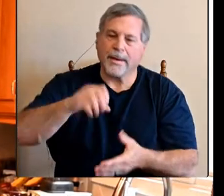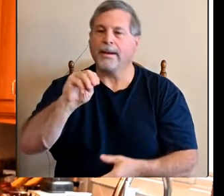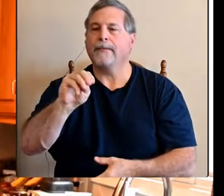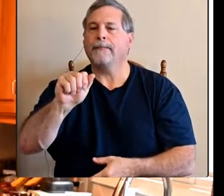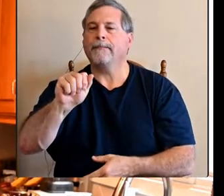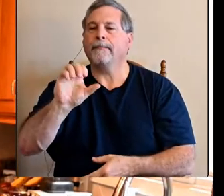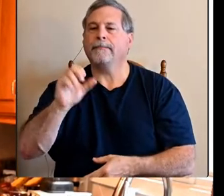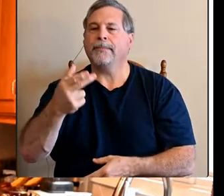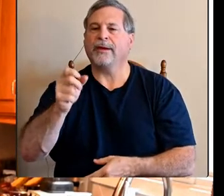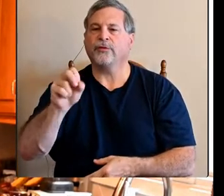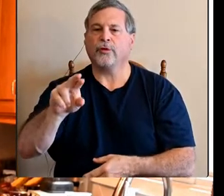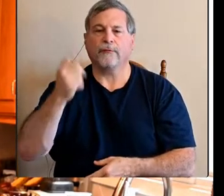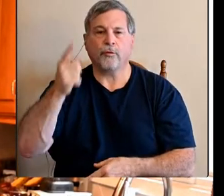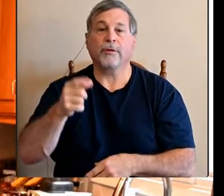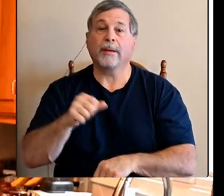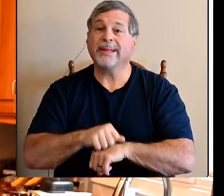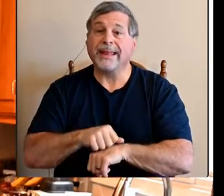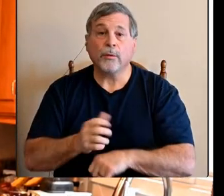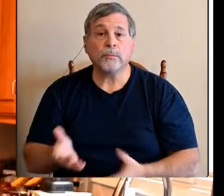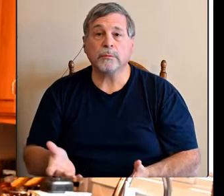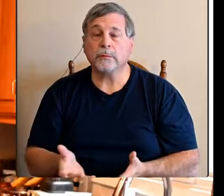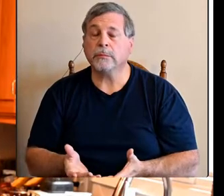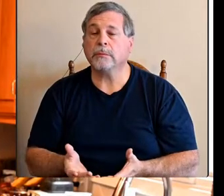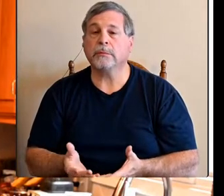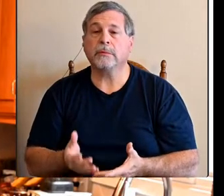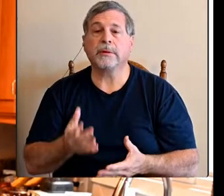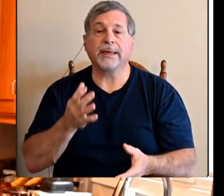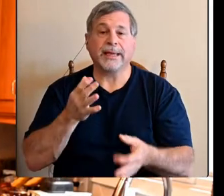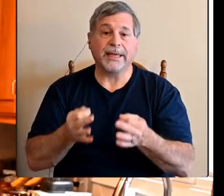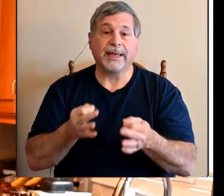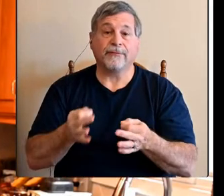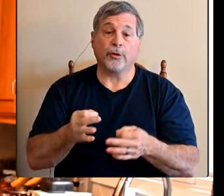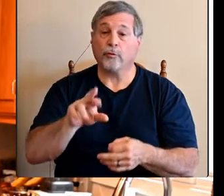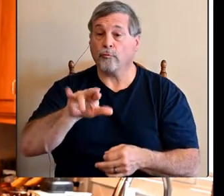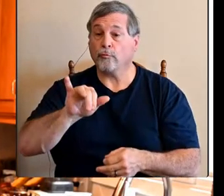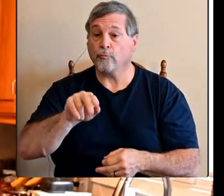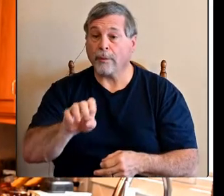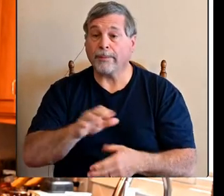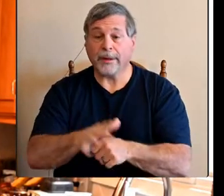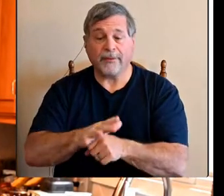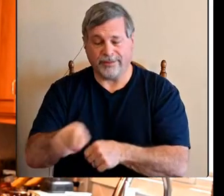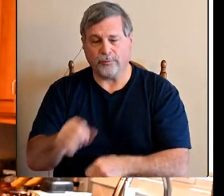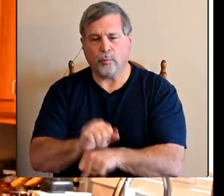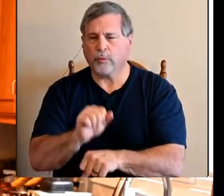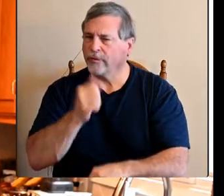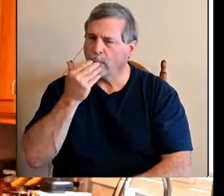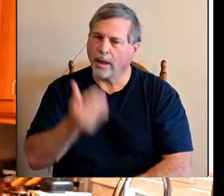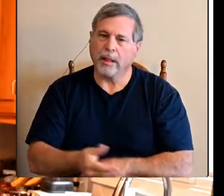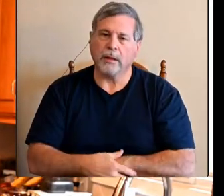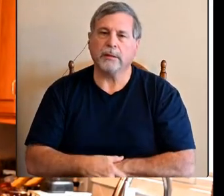potatoes and if your avocados are ripe enough this works quite well